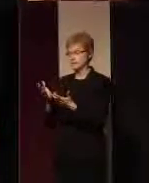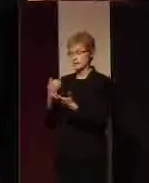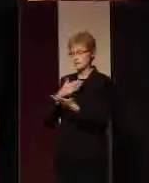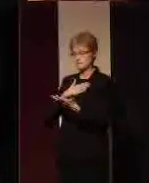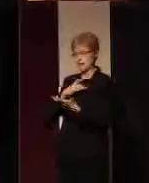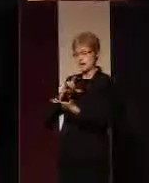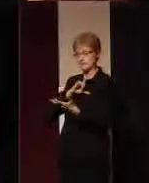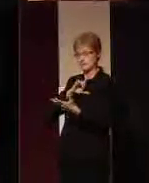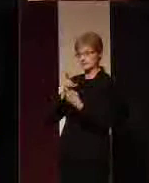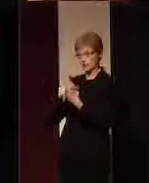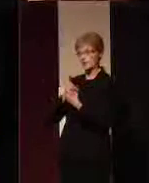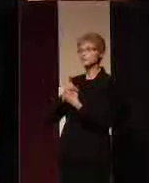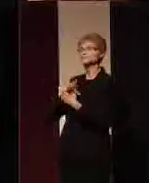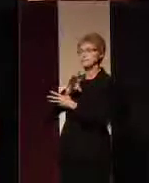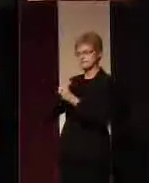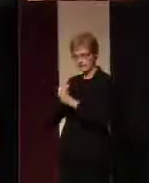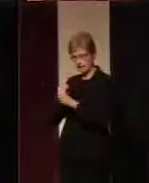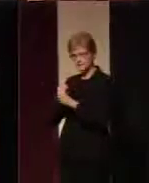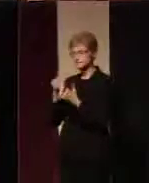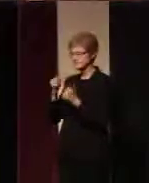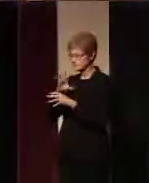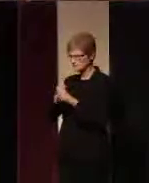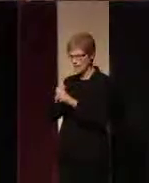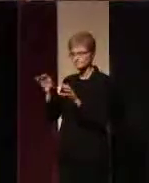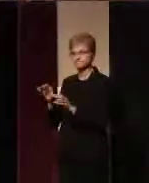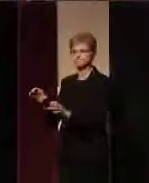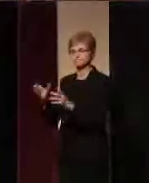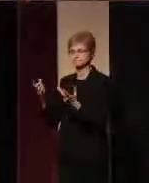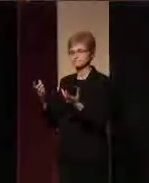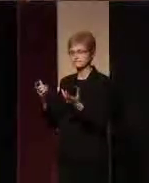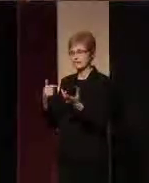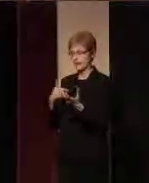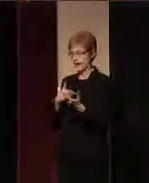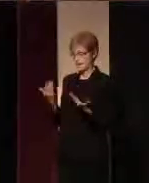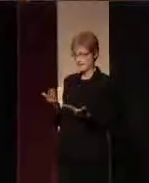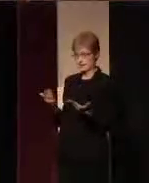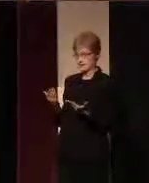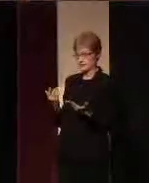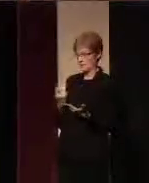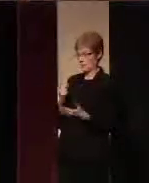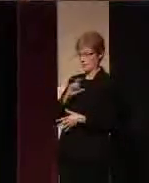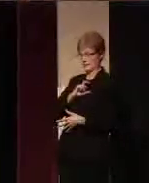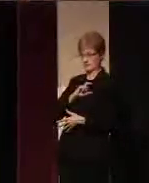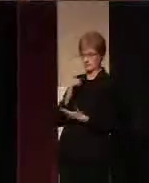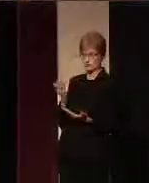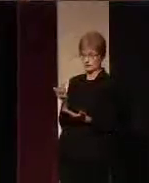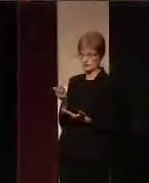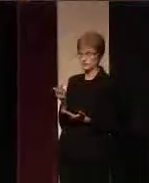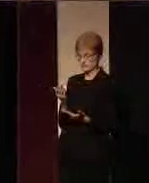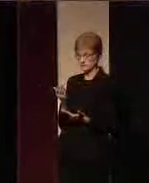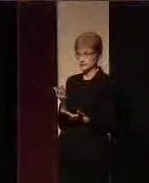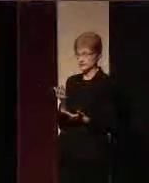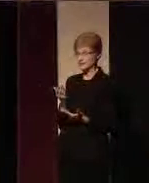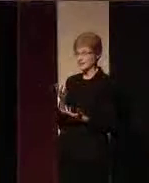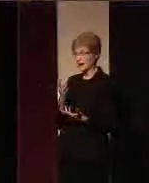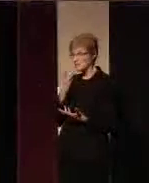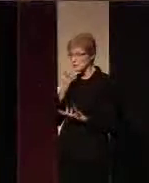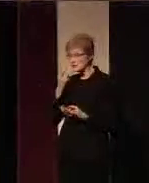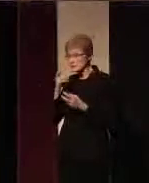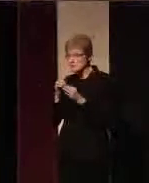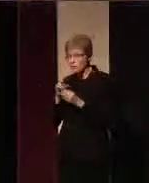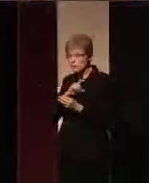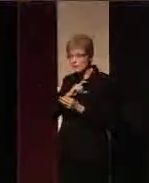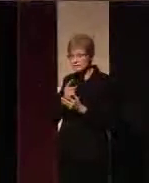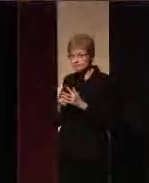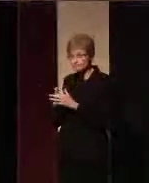solution. As Lisa pointed out, I'm here. I'm the only police officer here. I would like to have seen more.